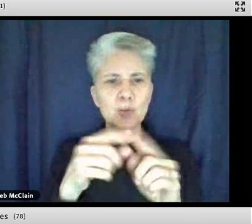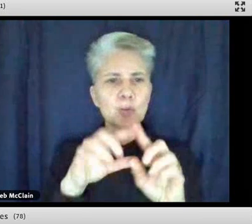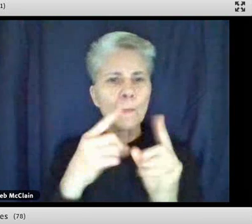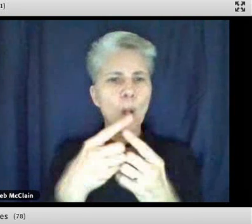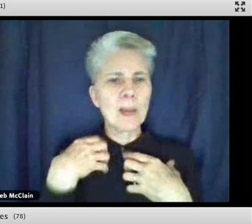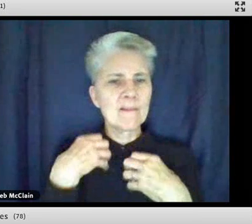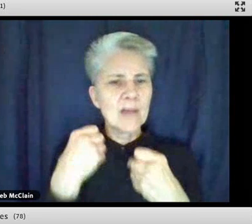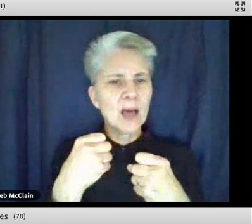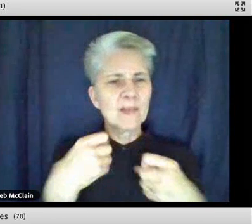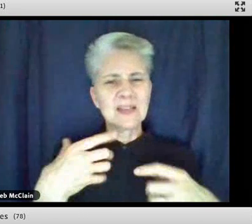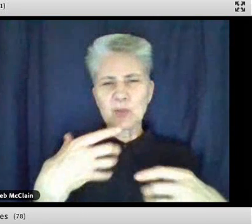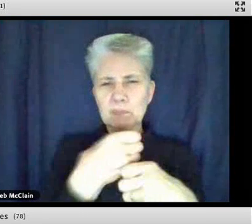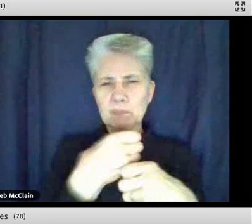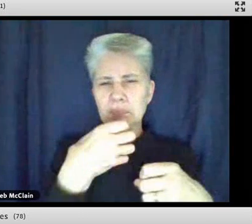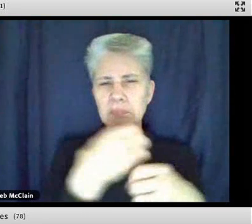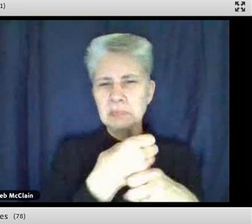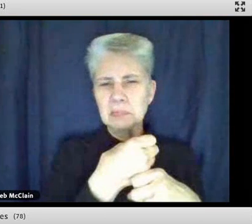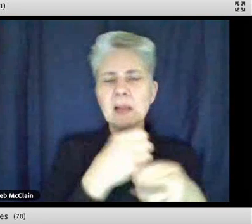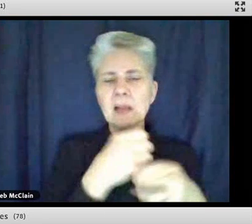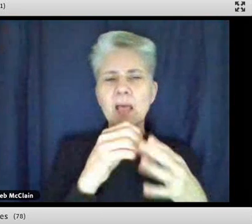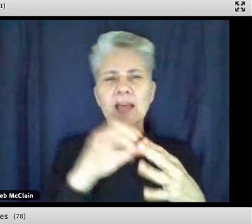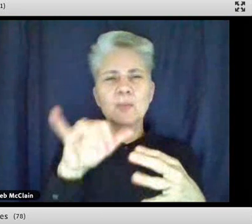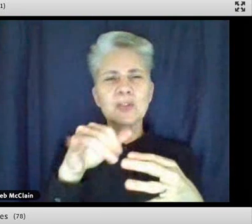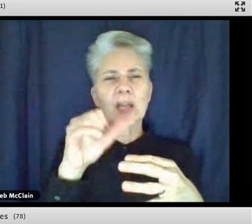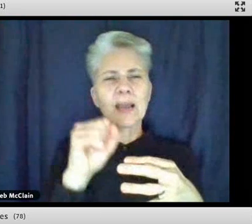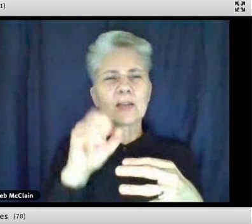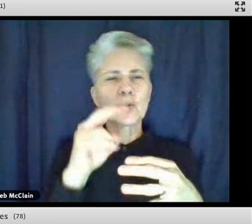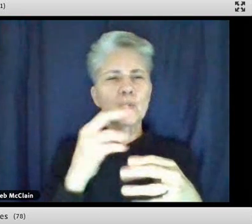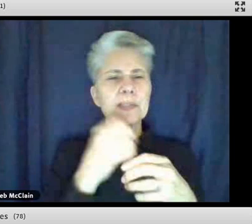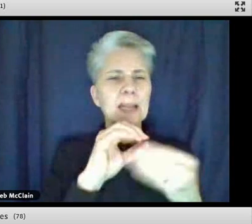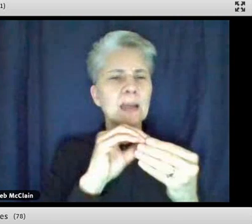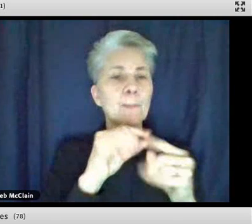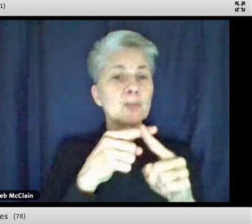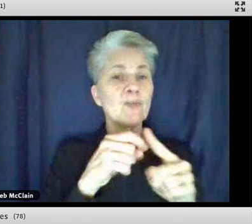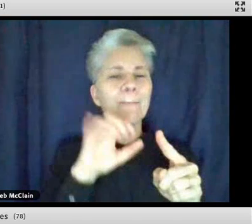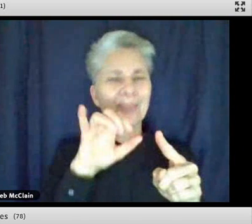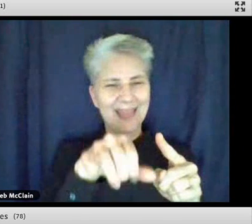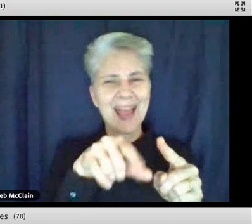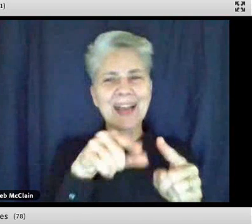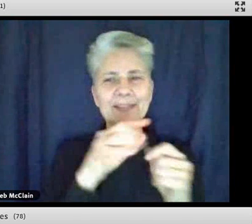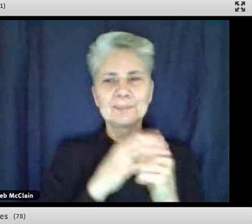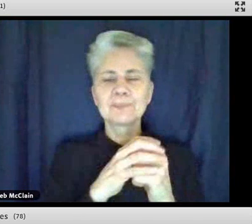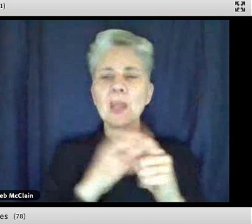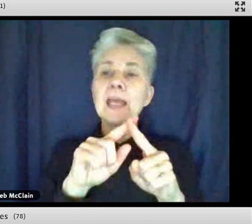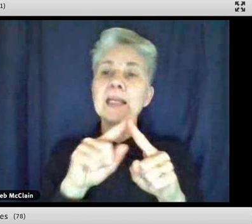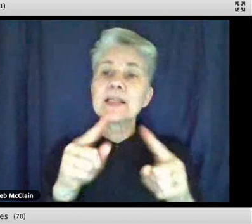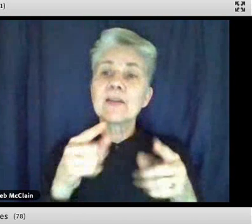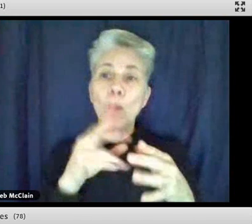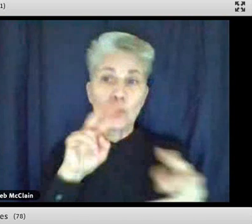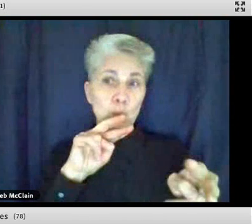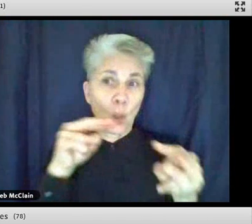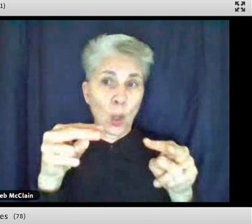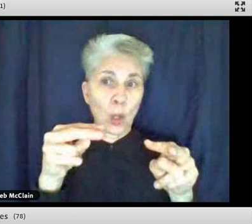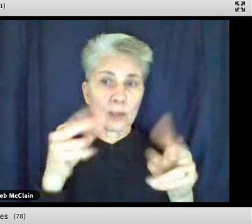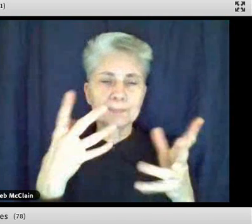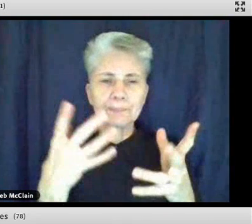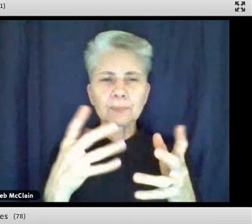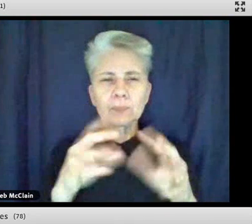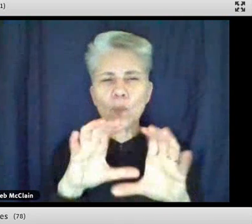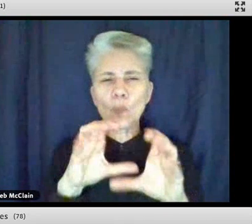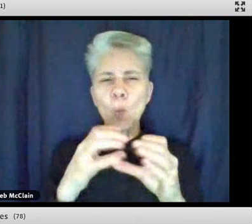is getting some of their numbers from. A different way to look at the data, this is Worldometer, and as I've been doing these presentations, I've